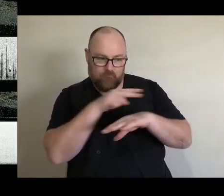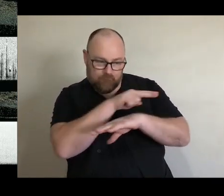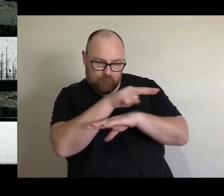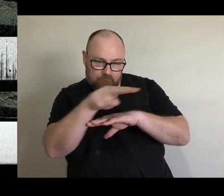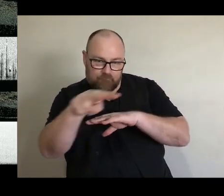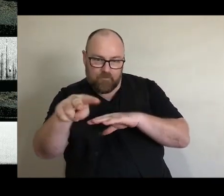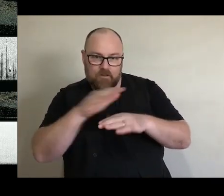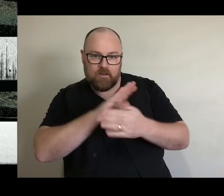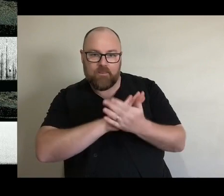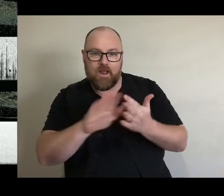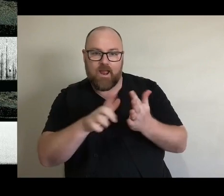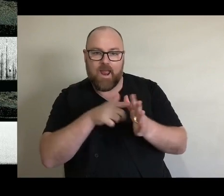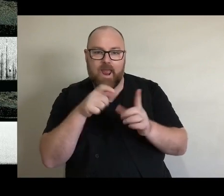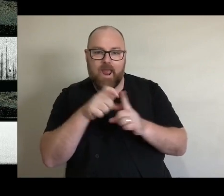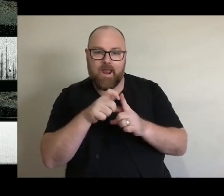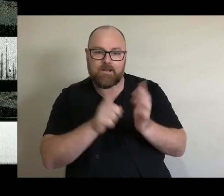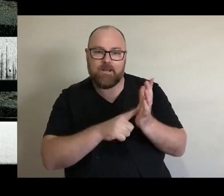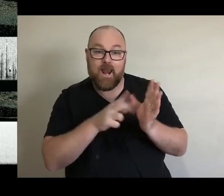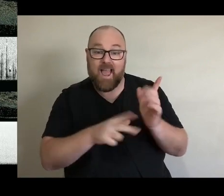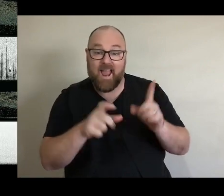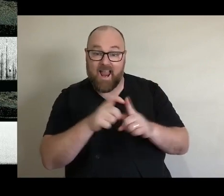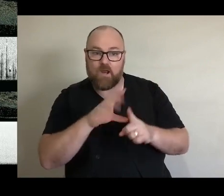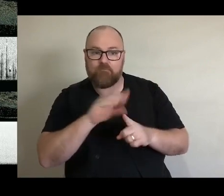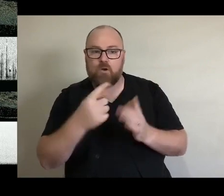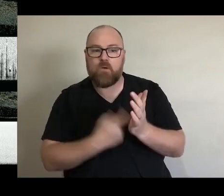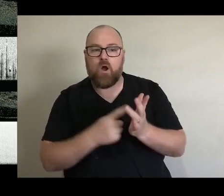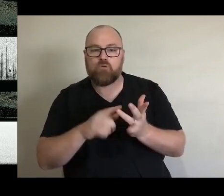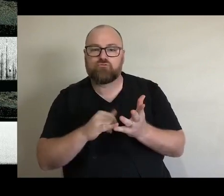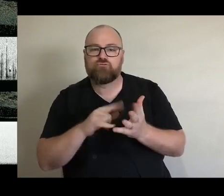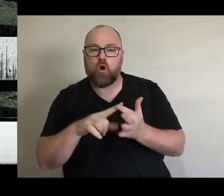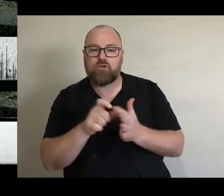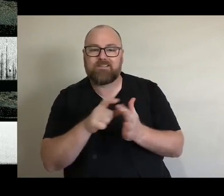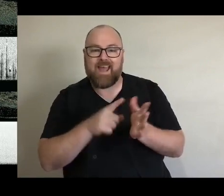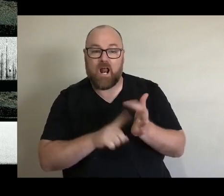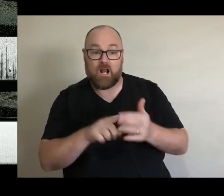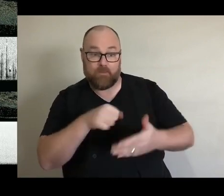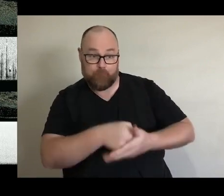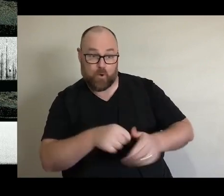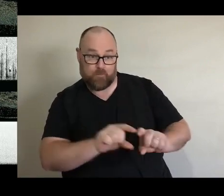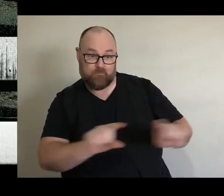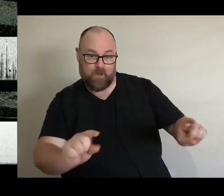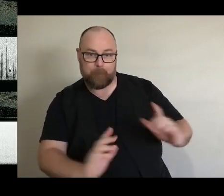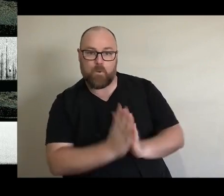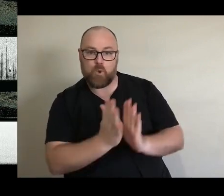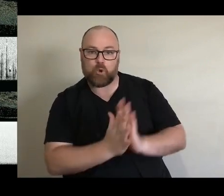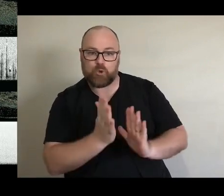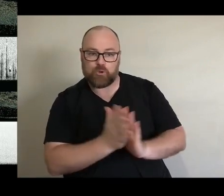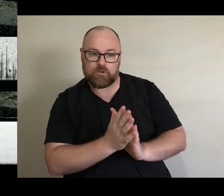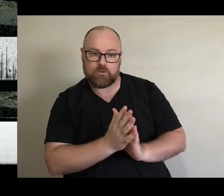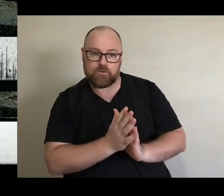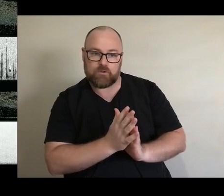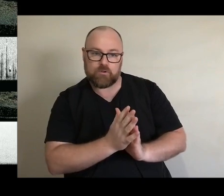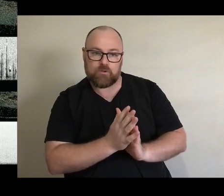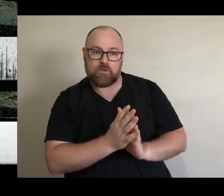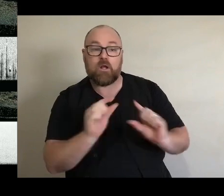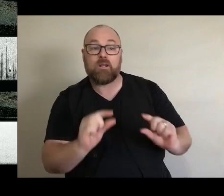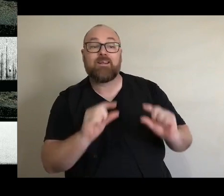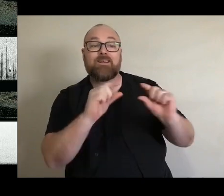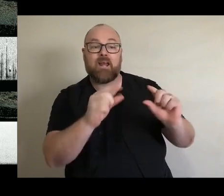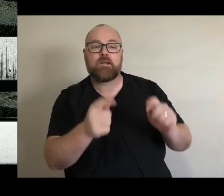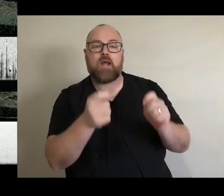Rosedale. From the bottom, you see the recording of the burnt country, and then the scan taken just post the